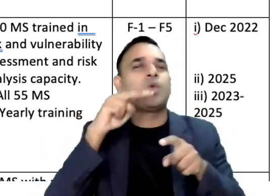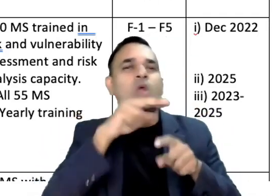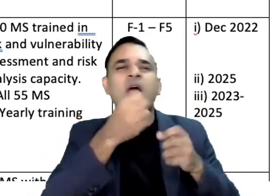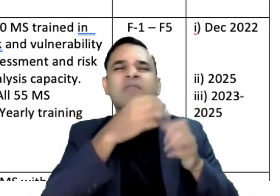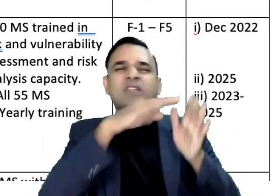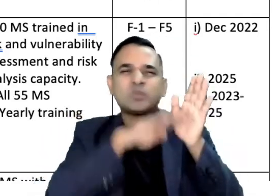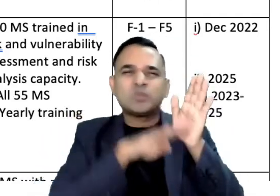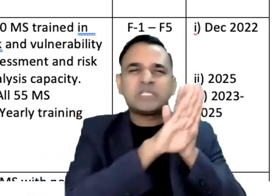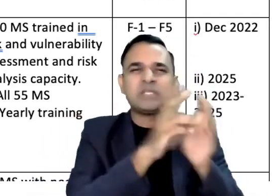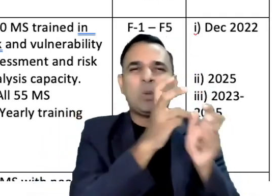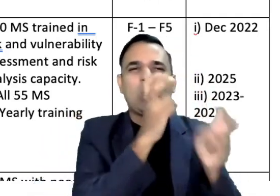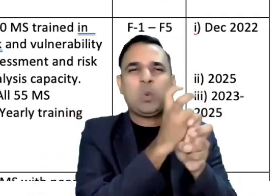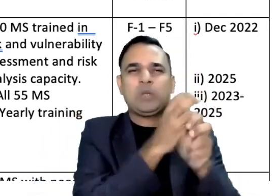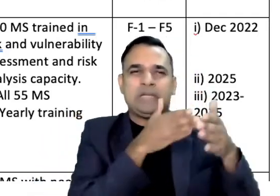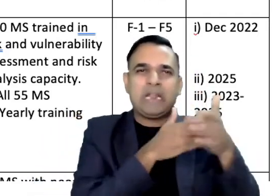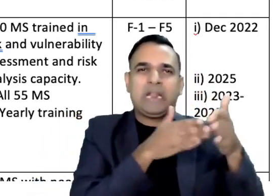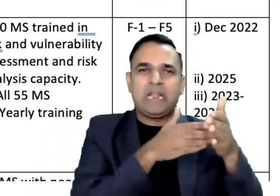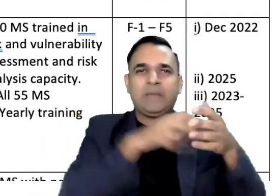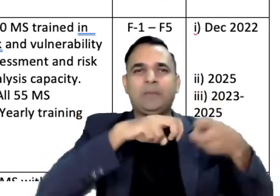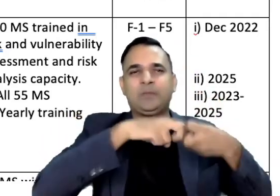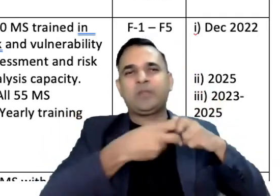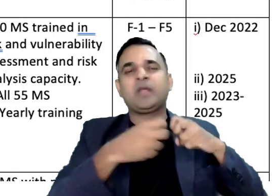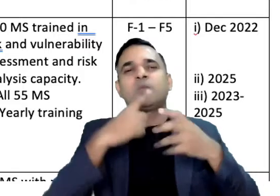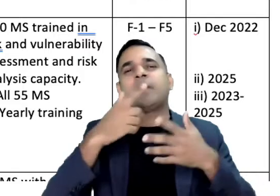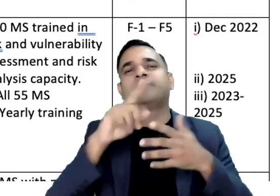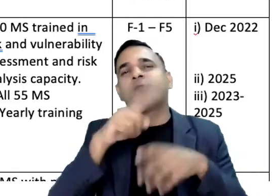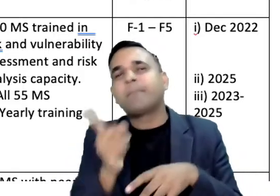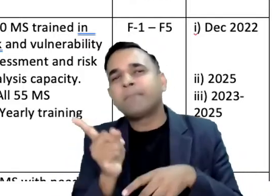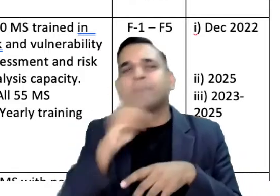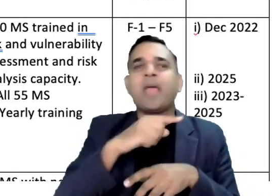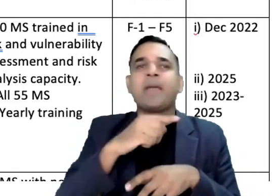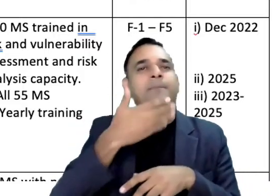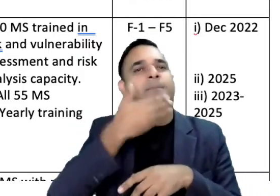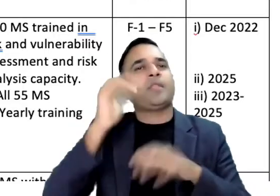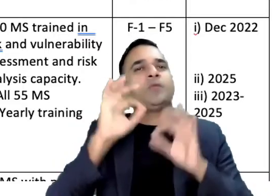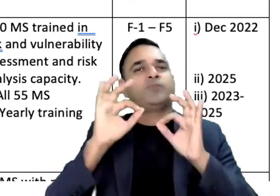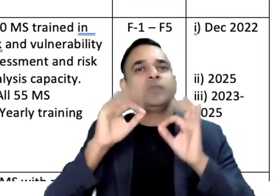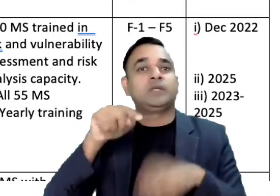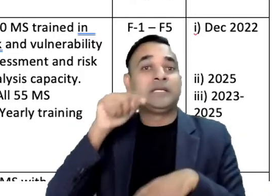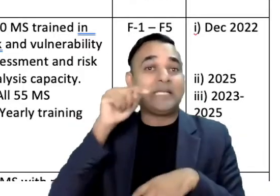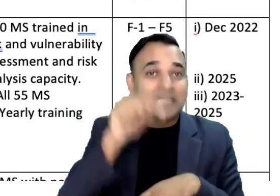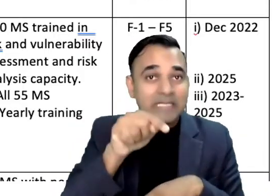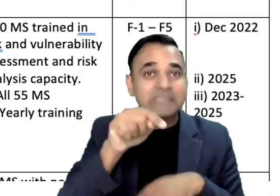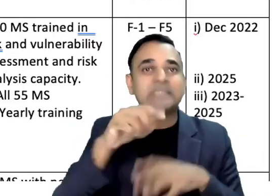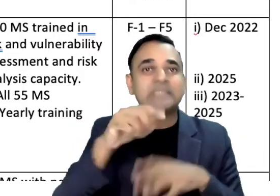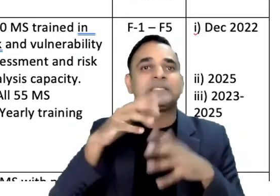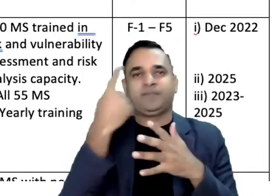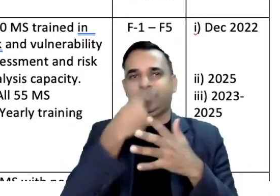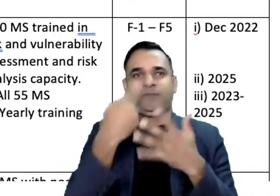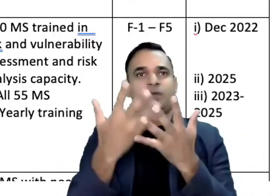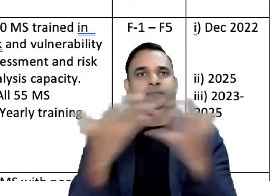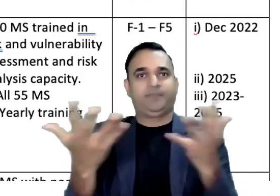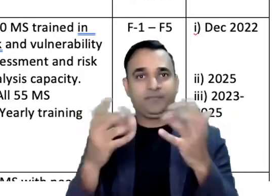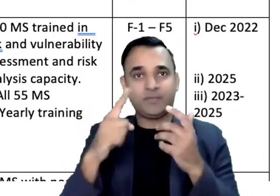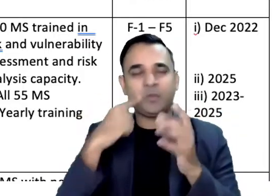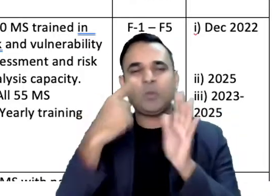This is how the new matrix look like. Let me just give you one example on strategic area 1.1,